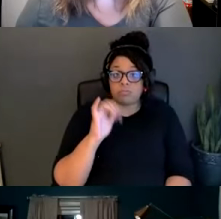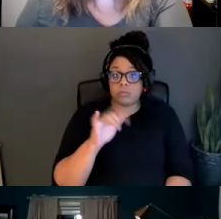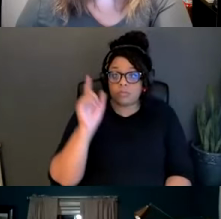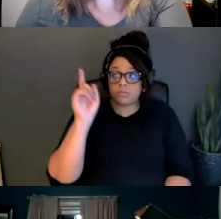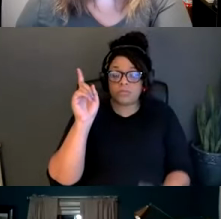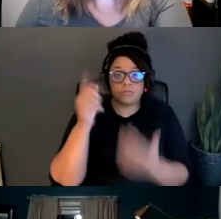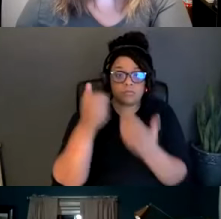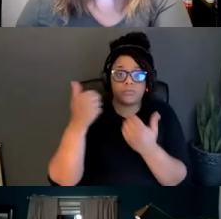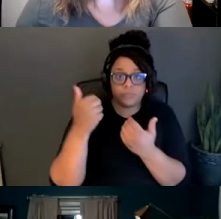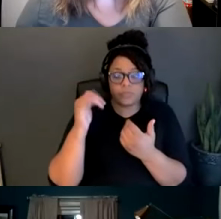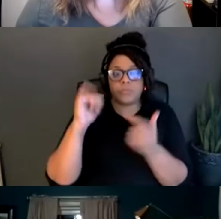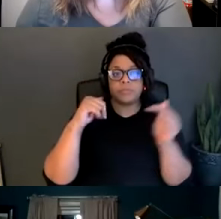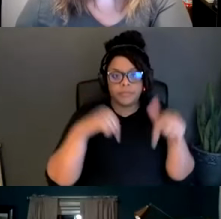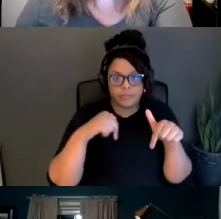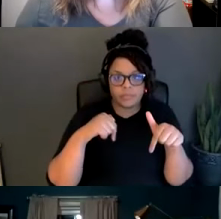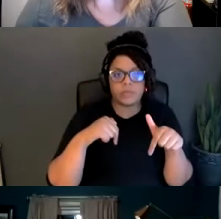this is